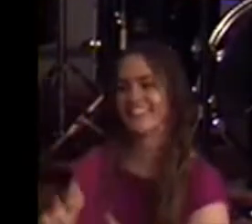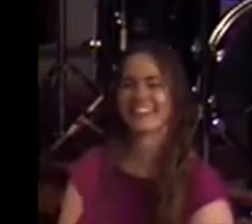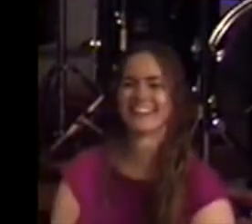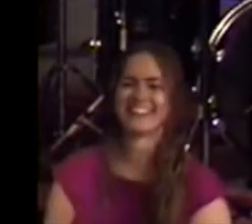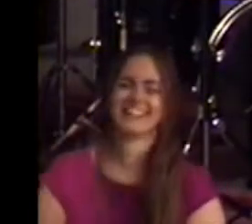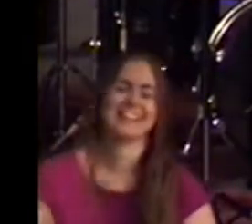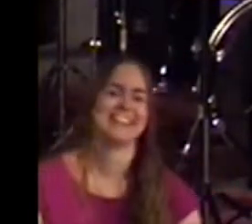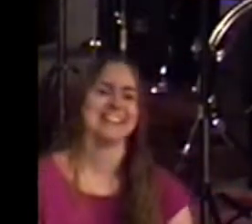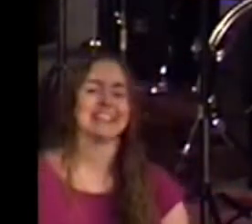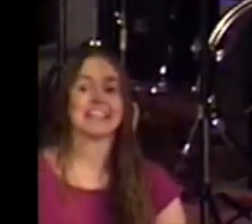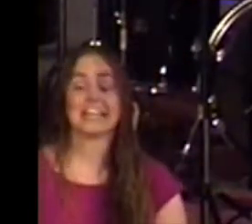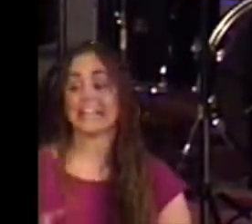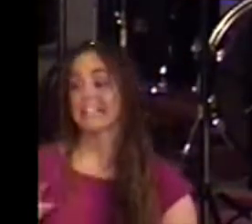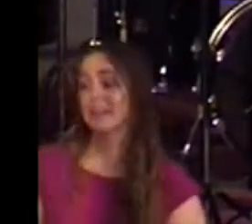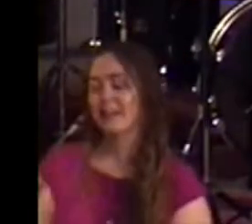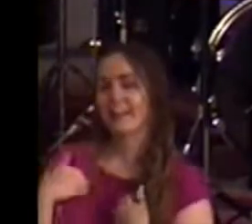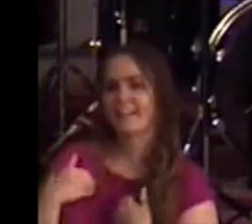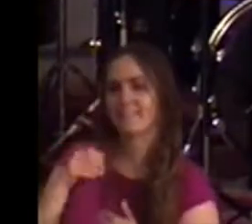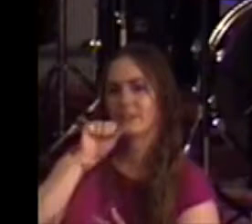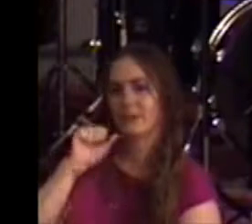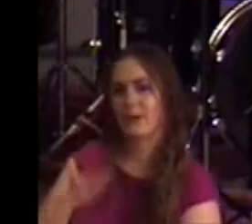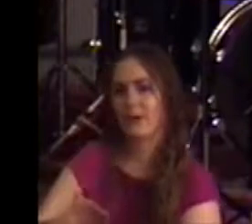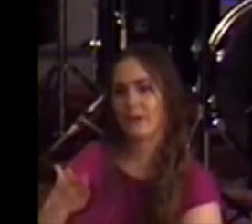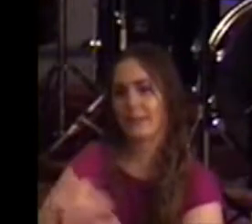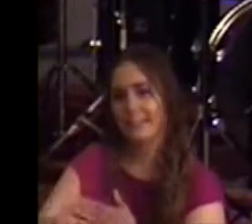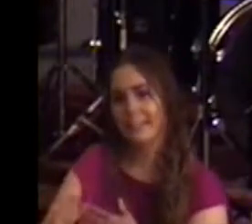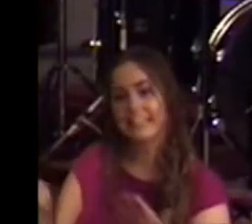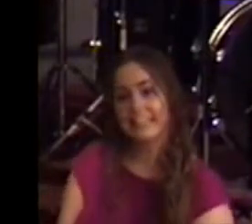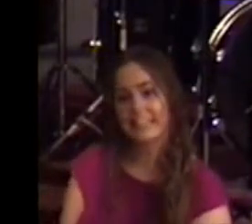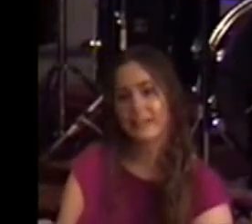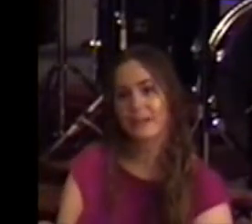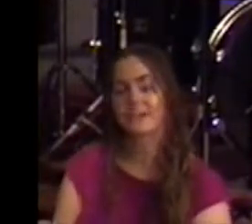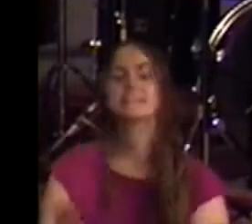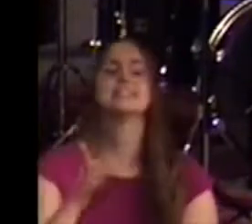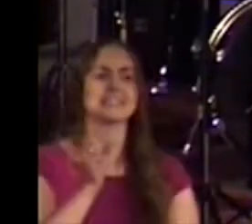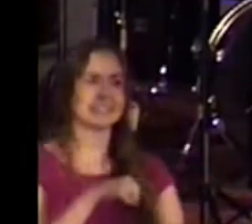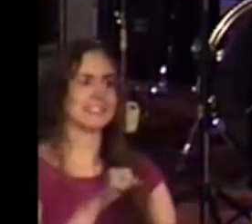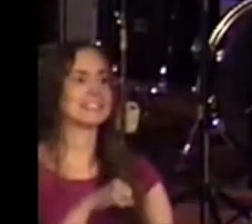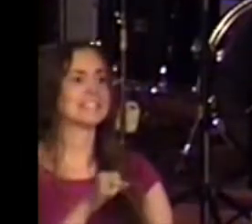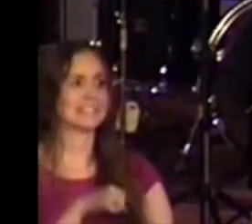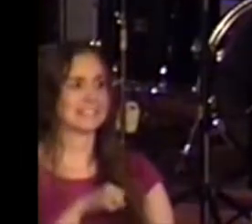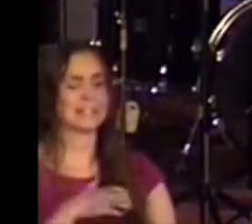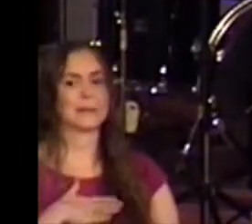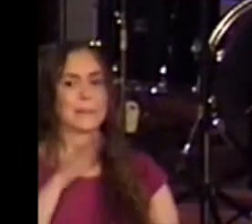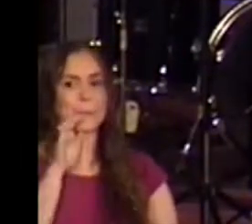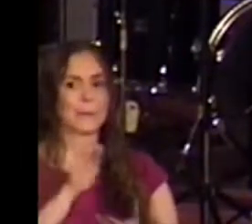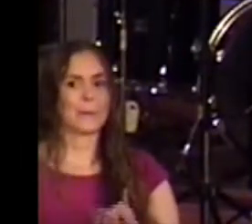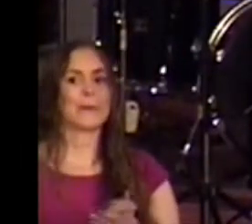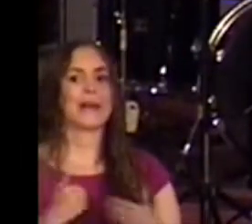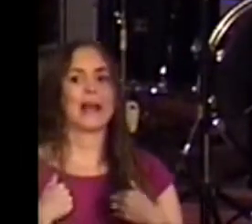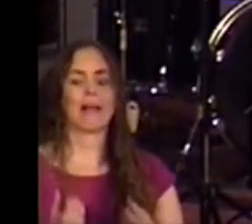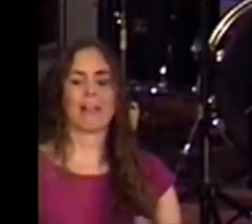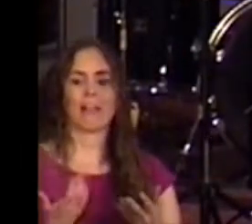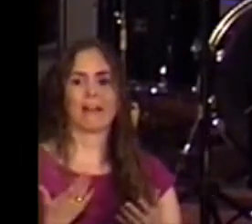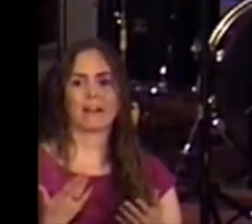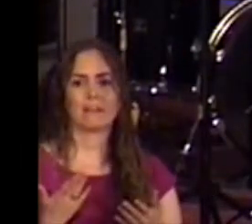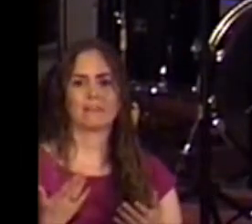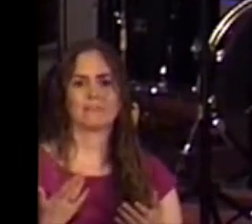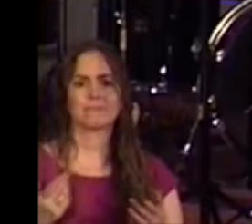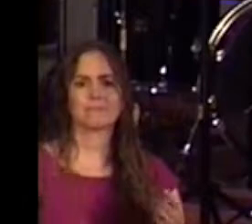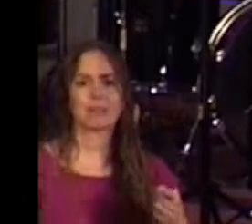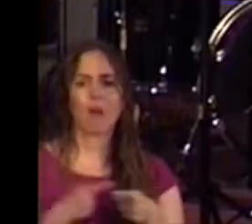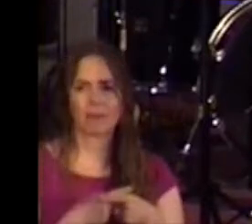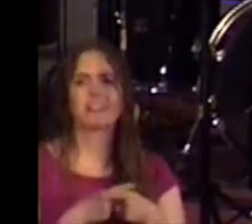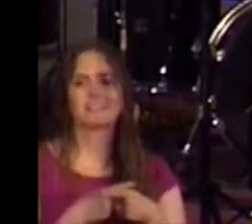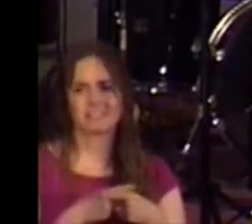Okay. Well, did you have your daughter here, or did you have her somewhere else? We had her here, yes. My wife went through a lot of complications and through a lot of prayers. A